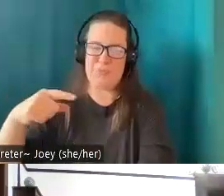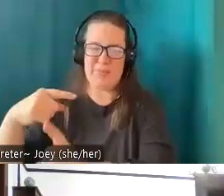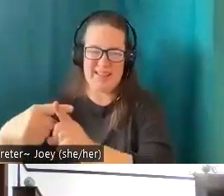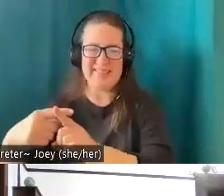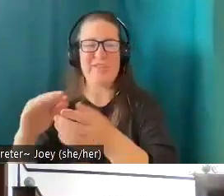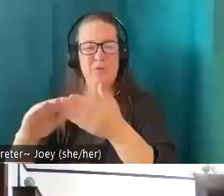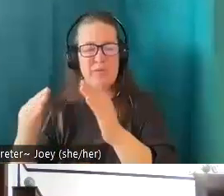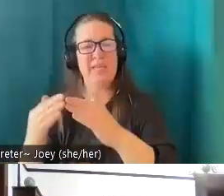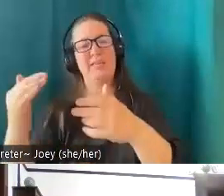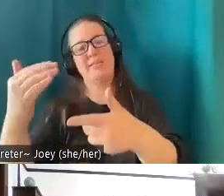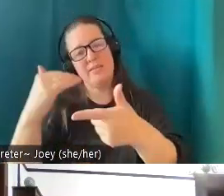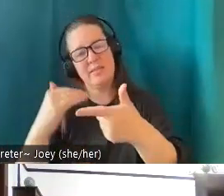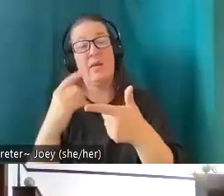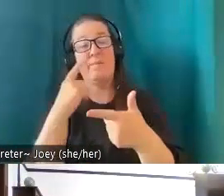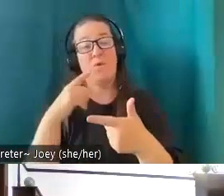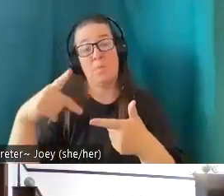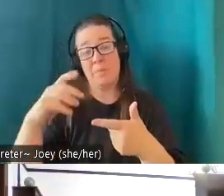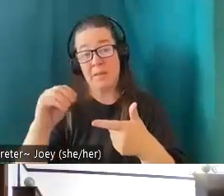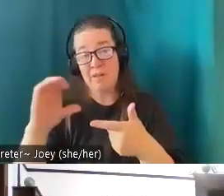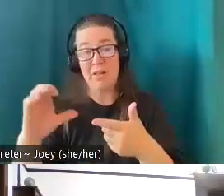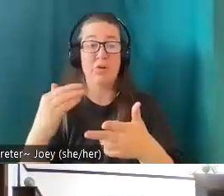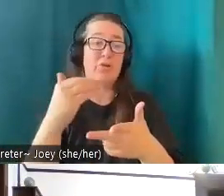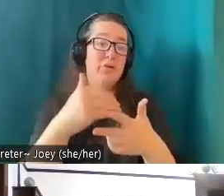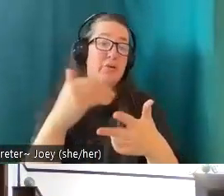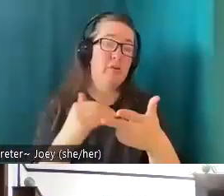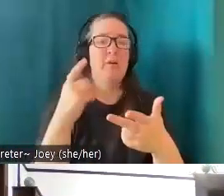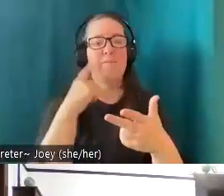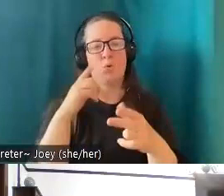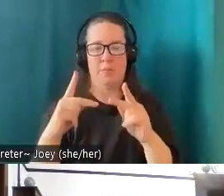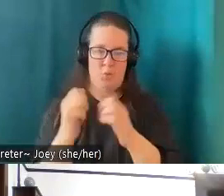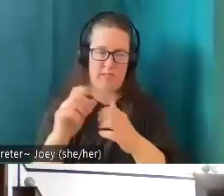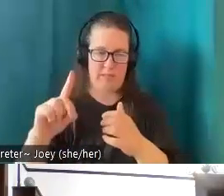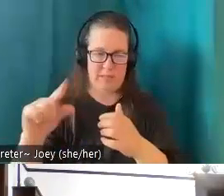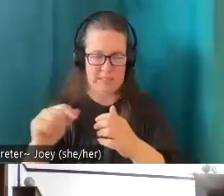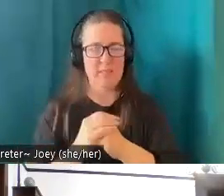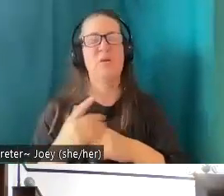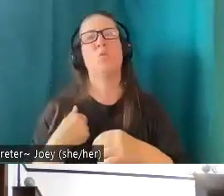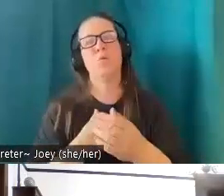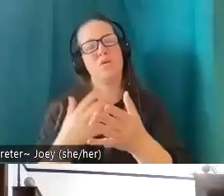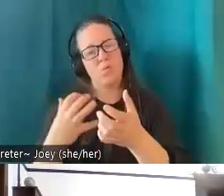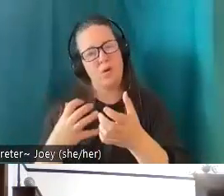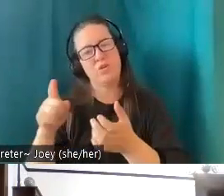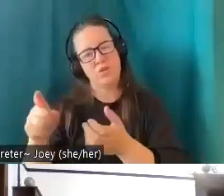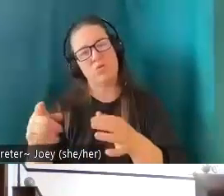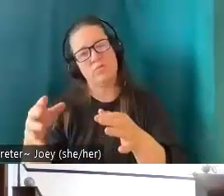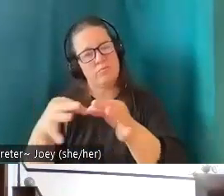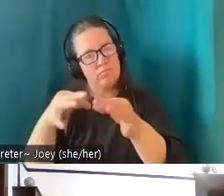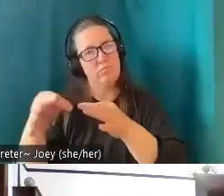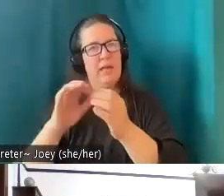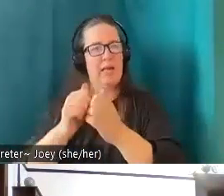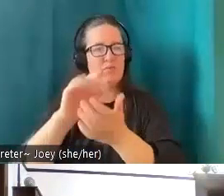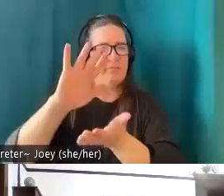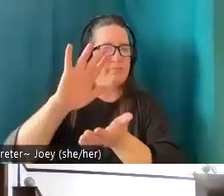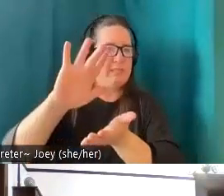you as the experts in your work to determine if you believe that your organization centers these populations. And this is very helpful for us in